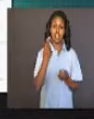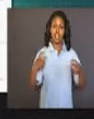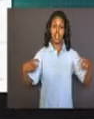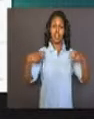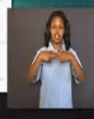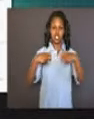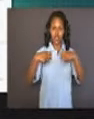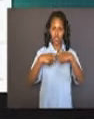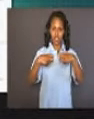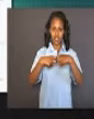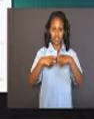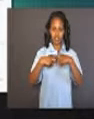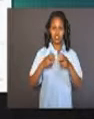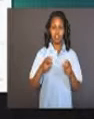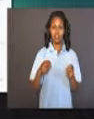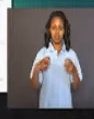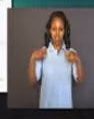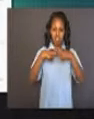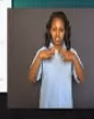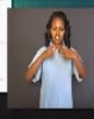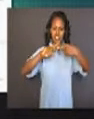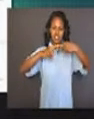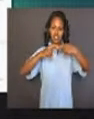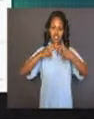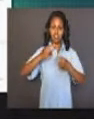electronics. Electric kettles,